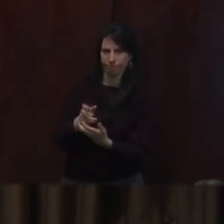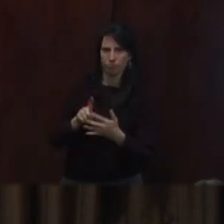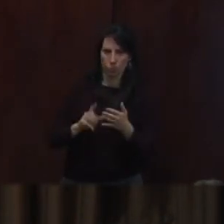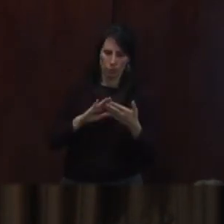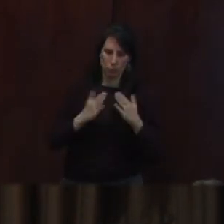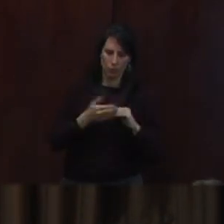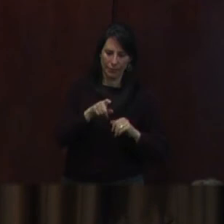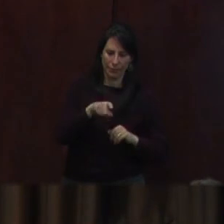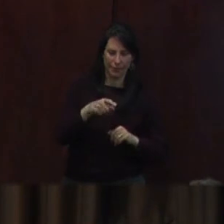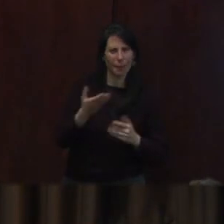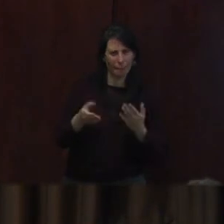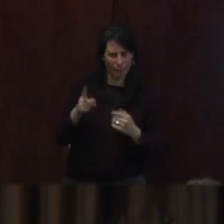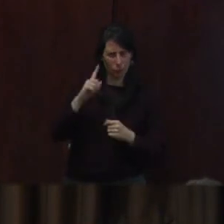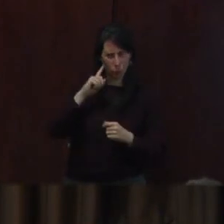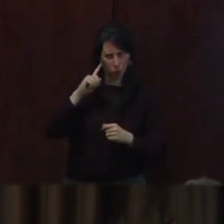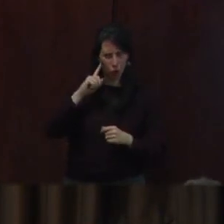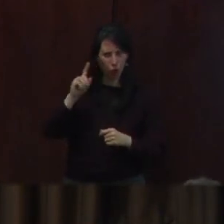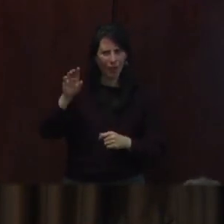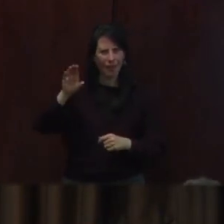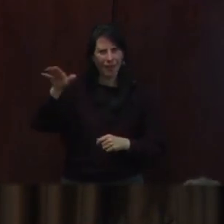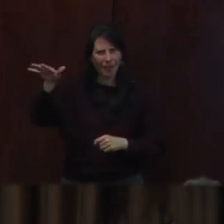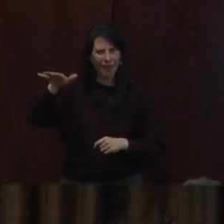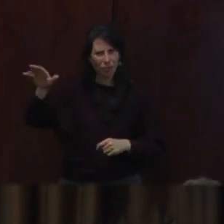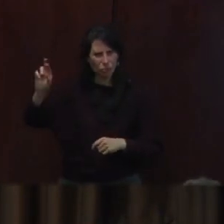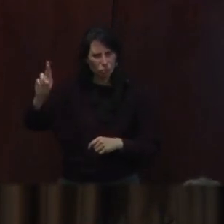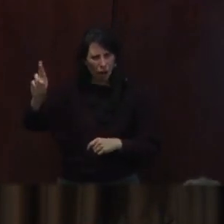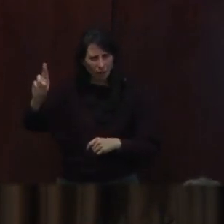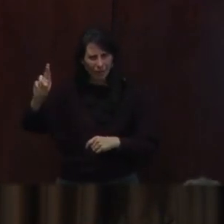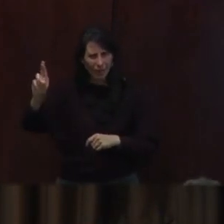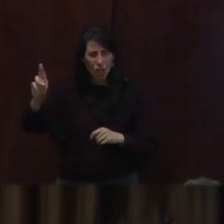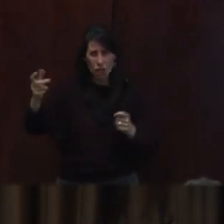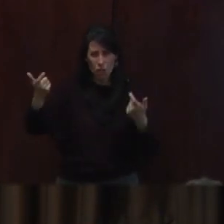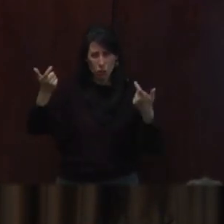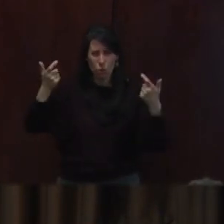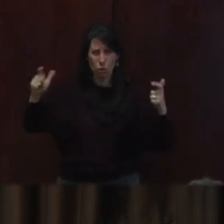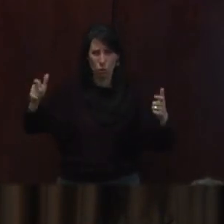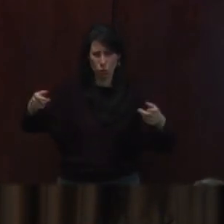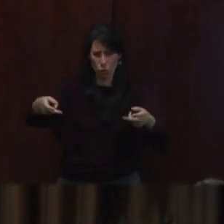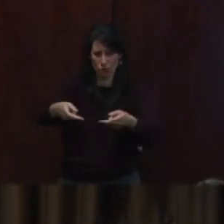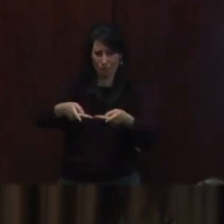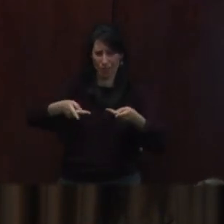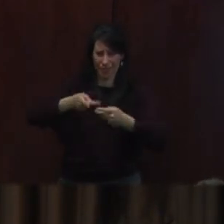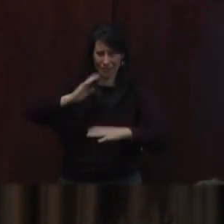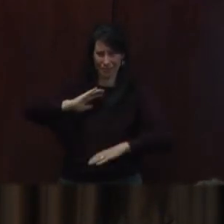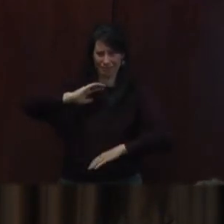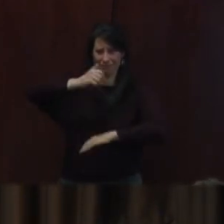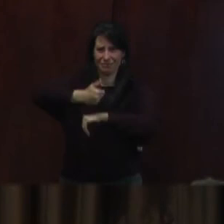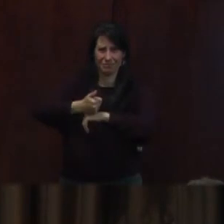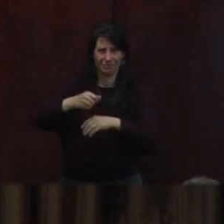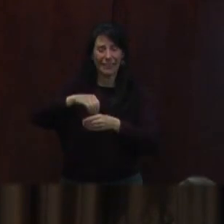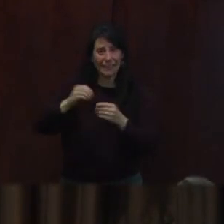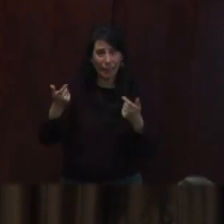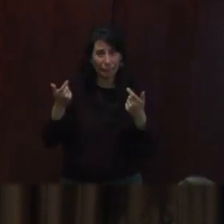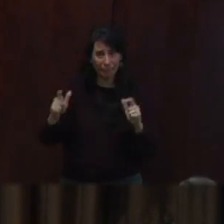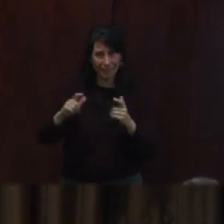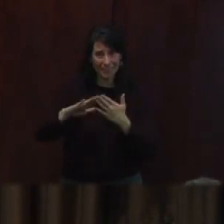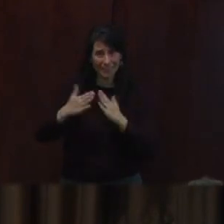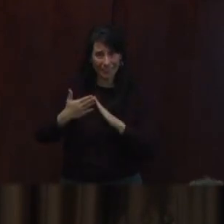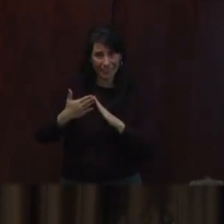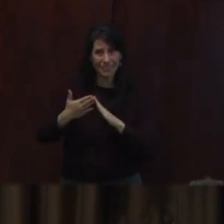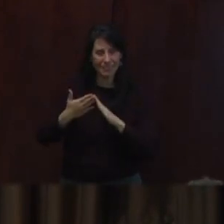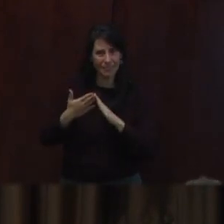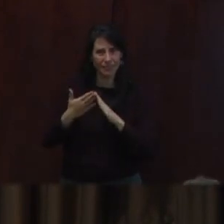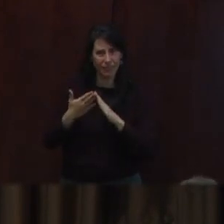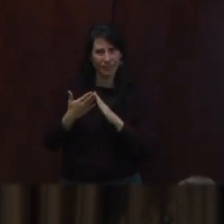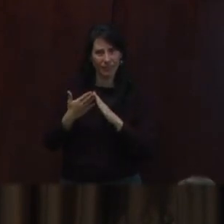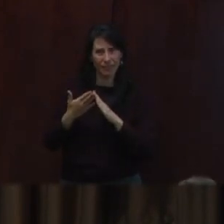or the triangle, very large mass vaccination sites like in large municipalities, urban